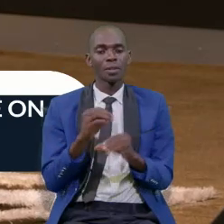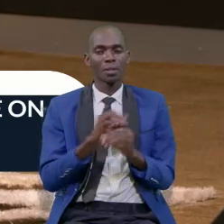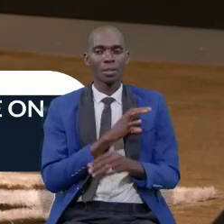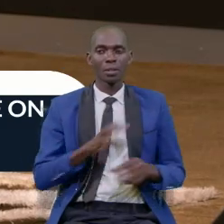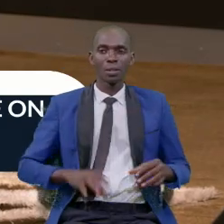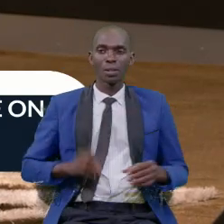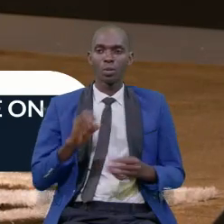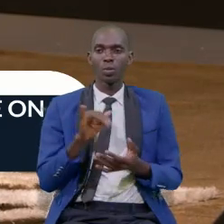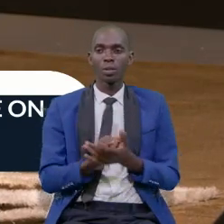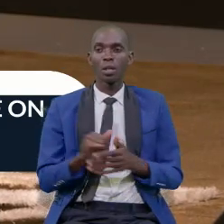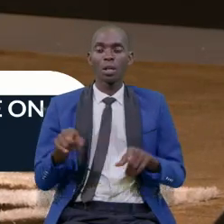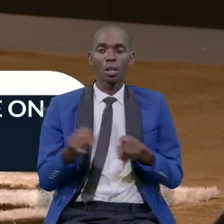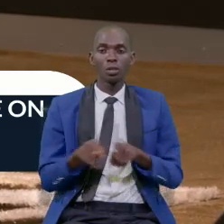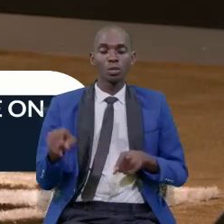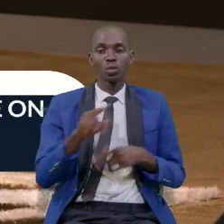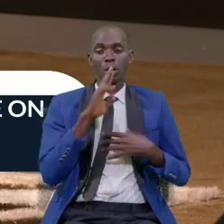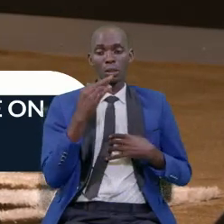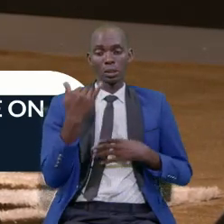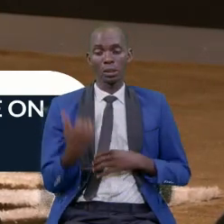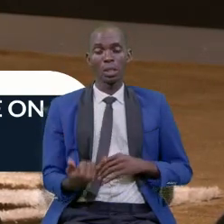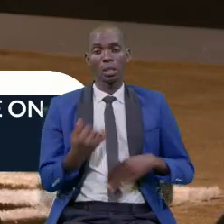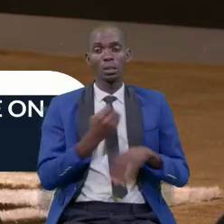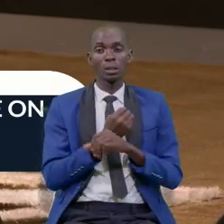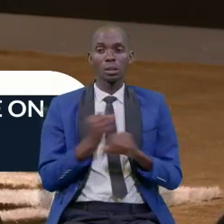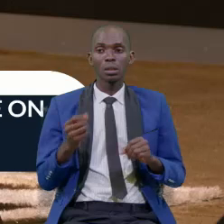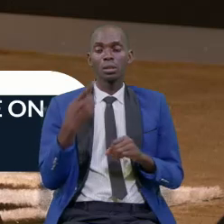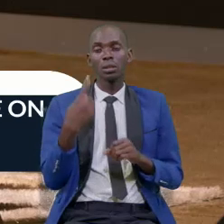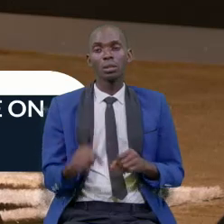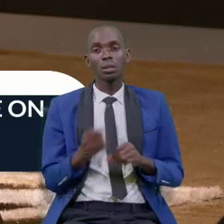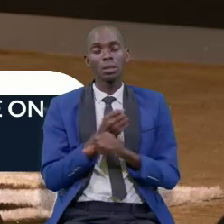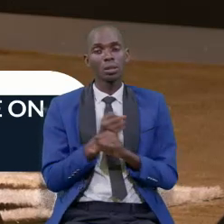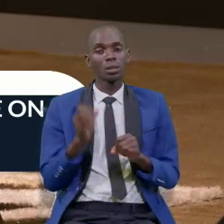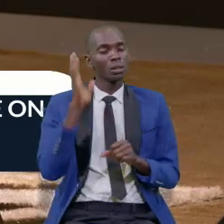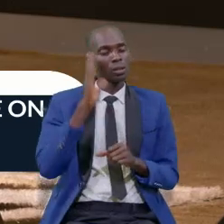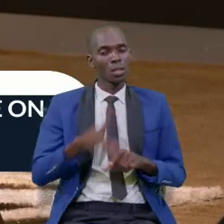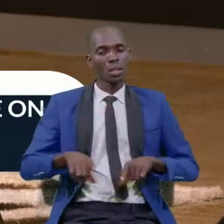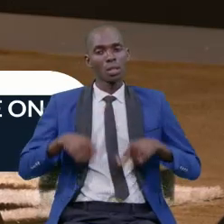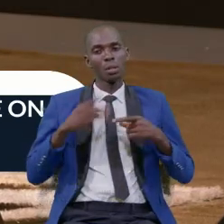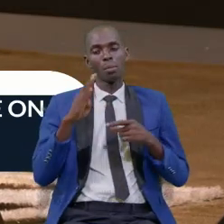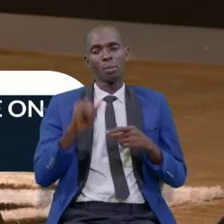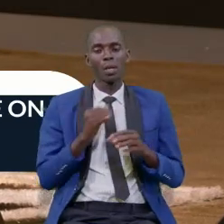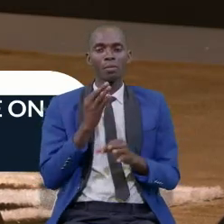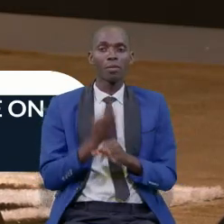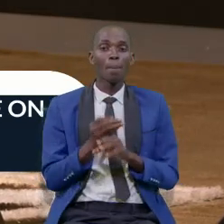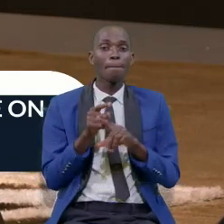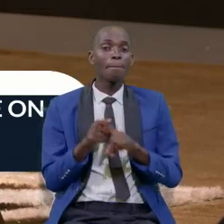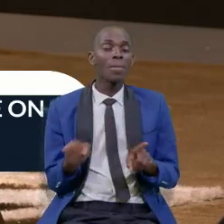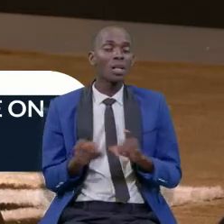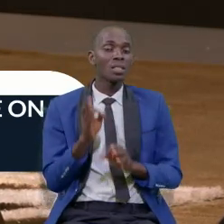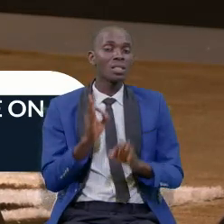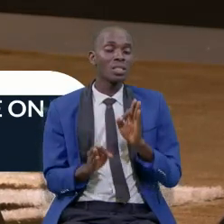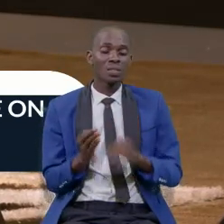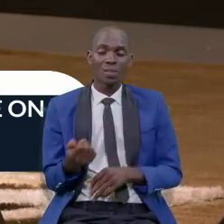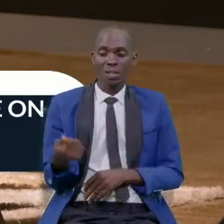that as we are justified, the just shall live by faith. But if